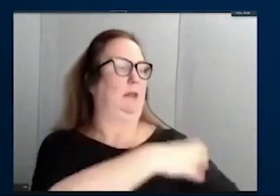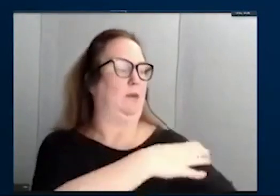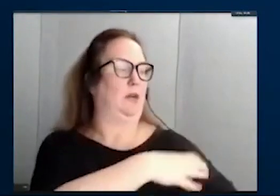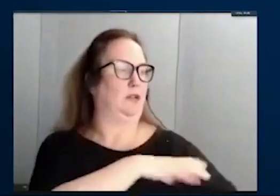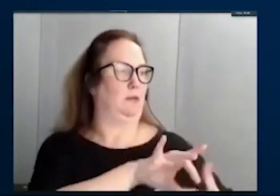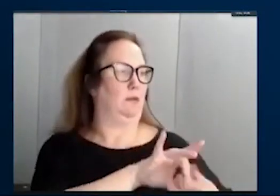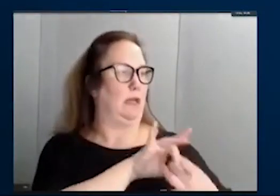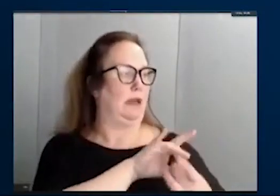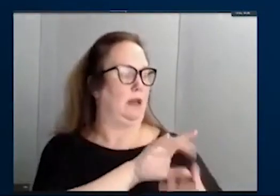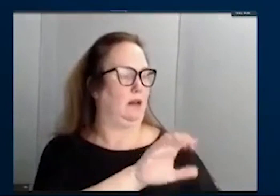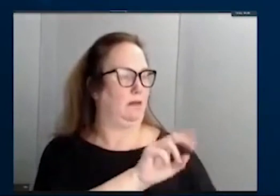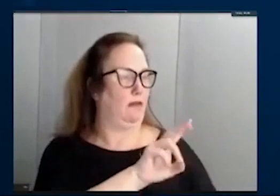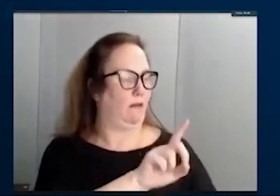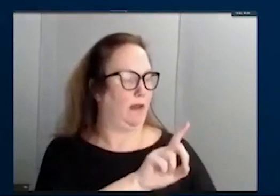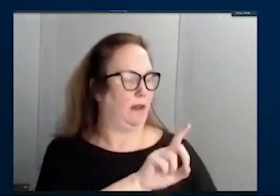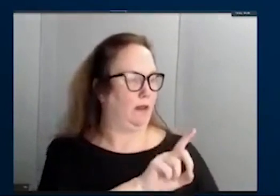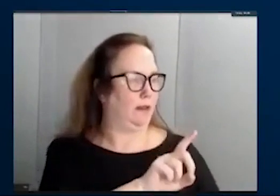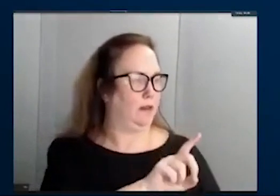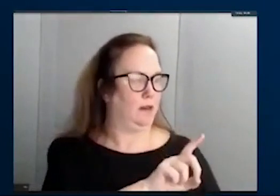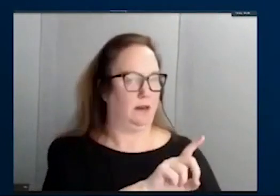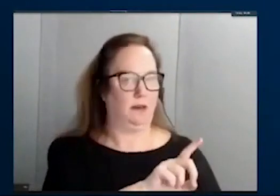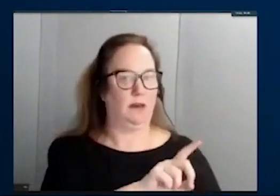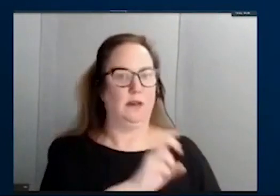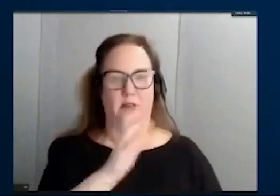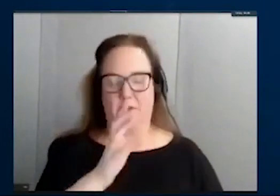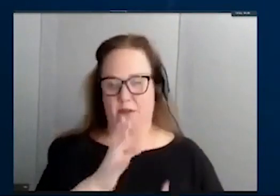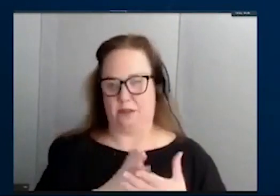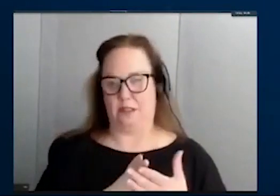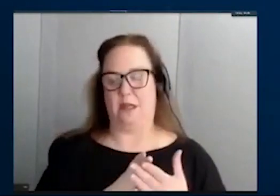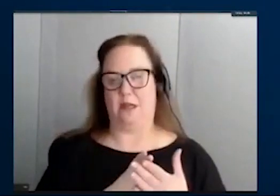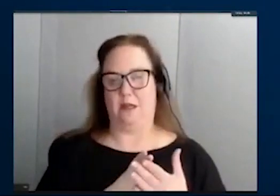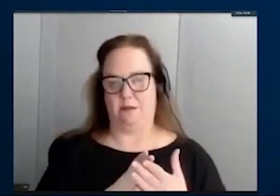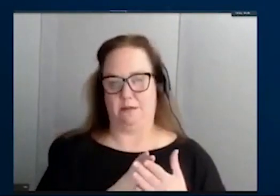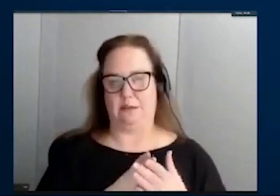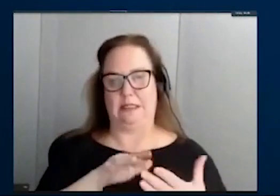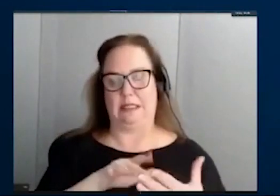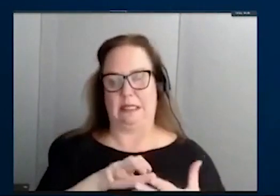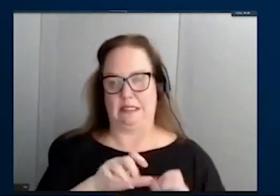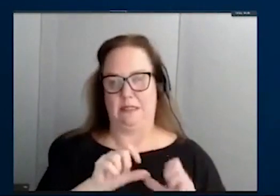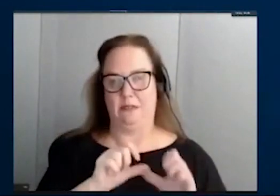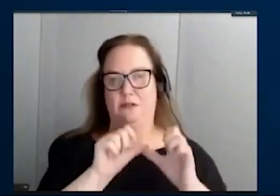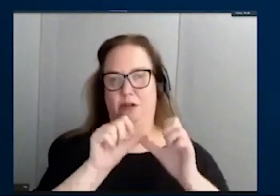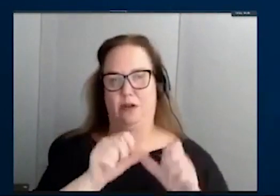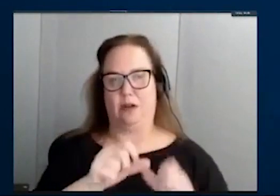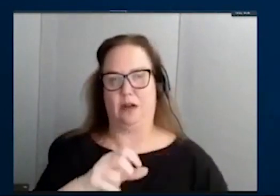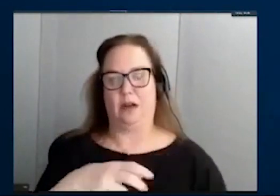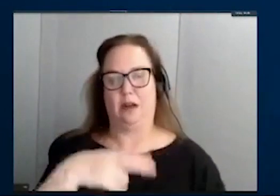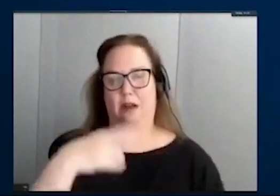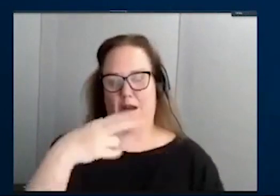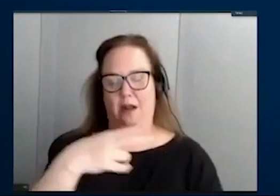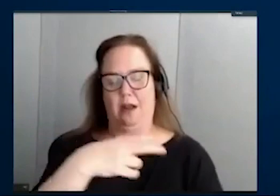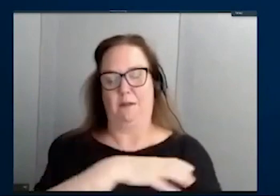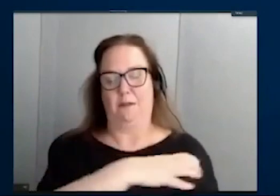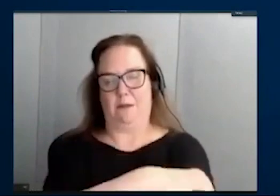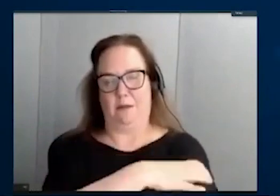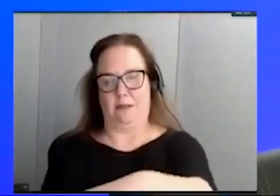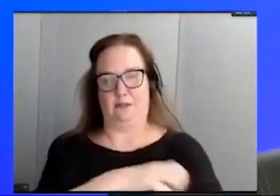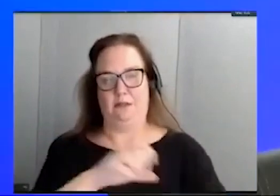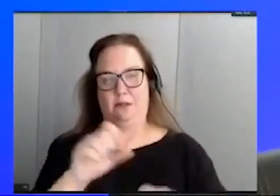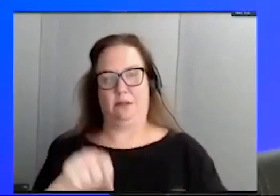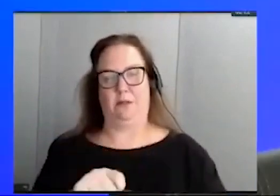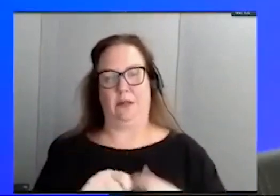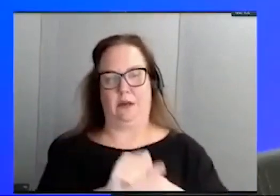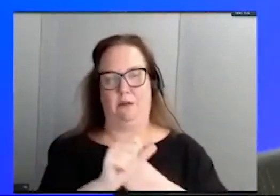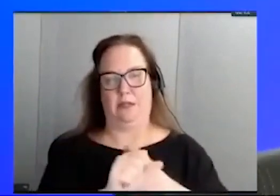long-haul symptom that we know of? There are some studies suggesting that, yes, hypertension can be one of the risk factors,